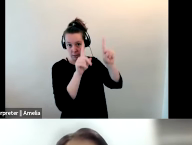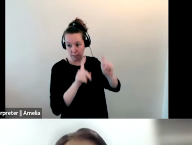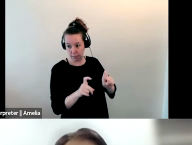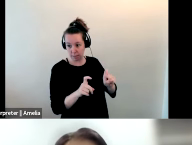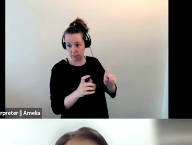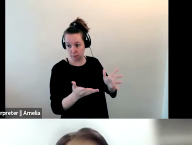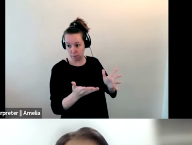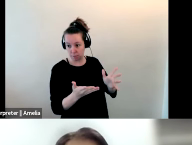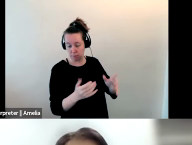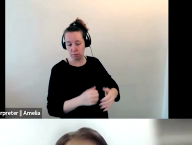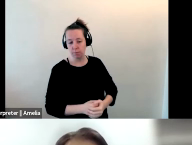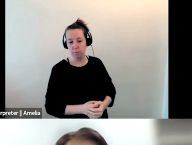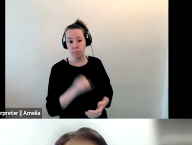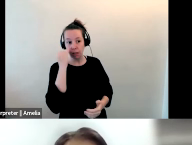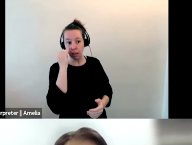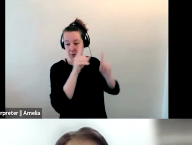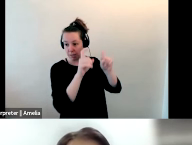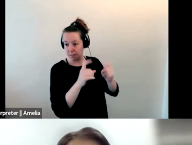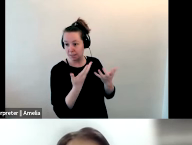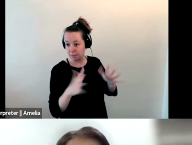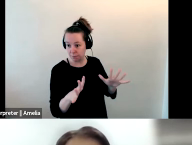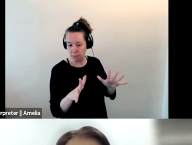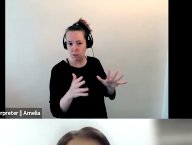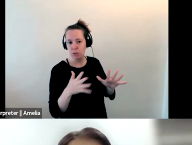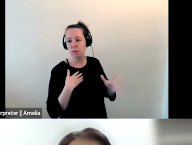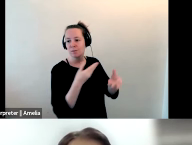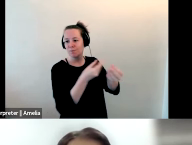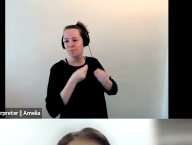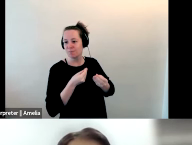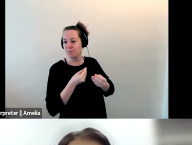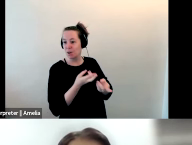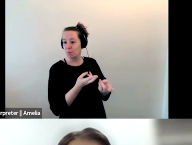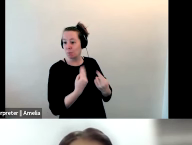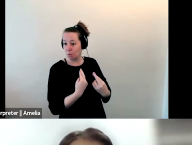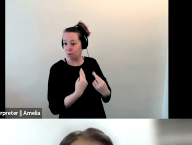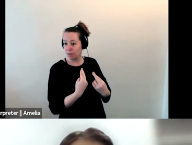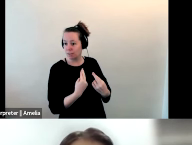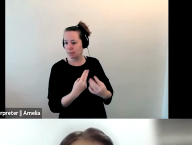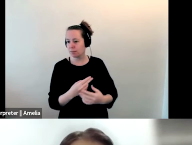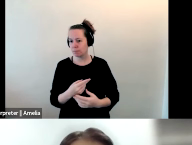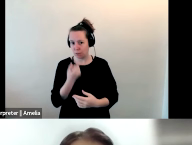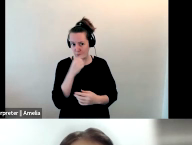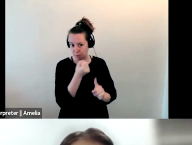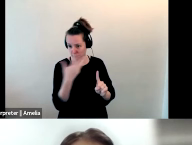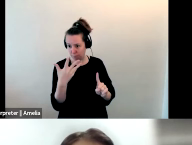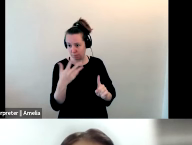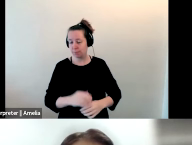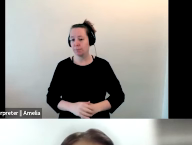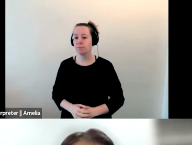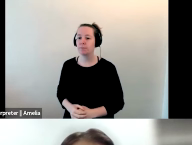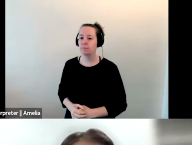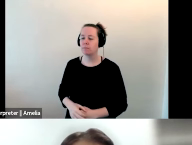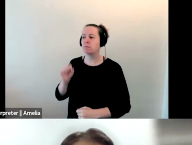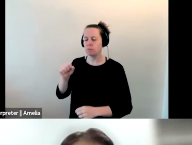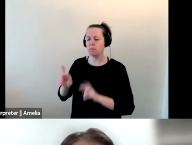Can you tell me a bit about the report, Elizabeth? Yeah, so the report that you're going to get really